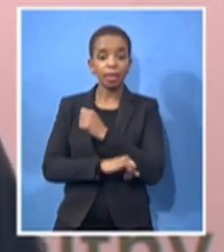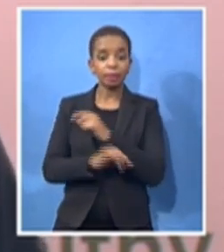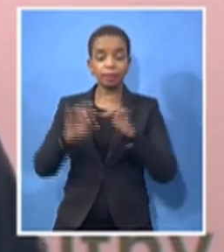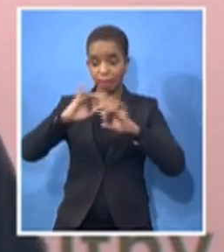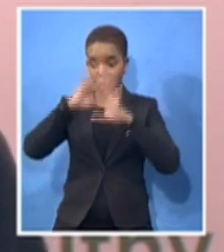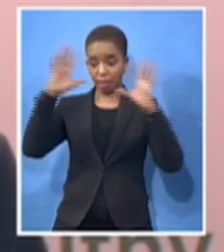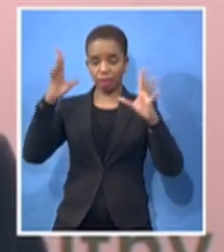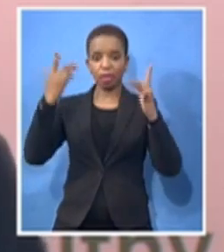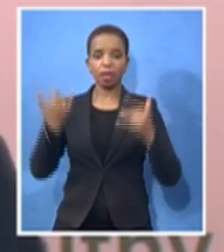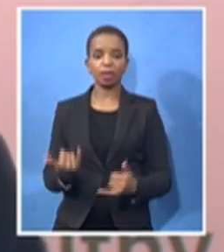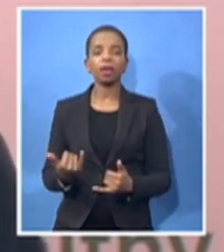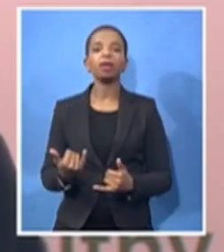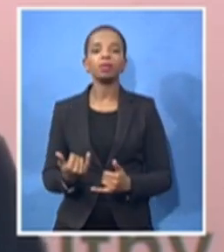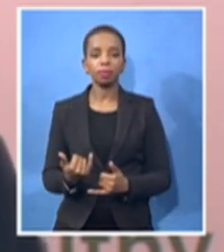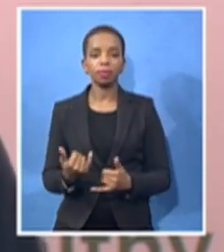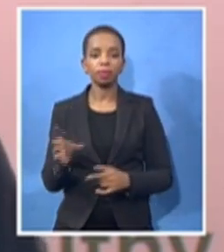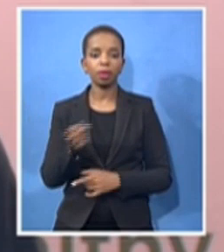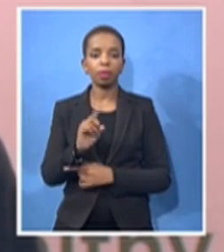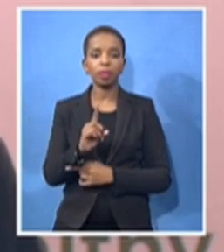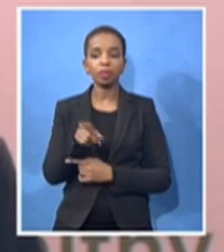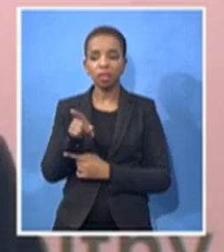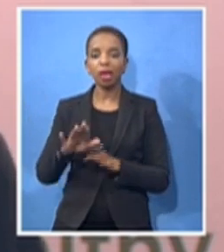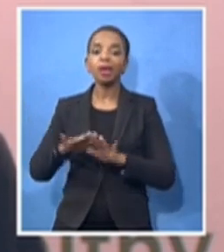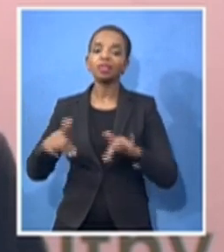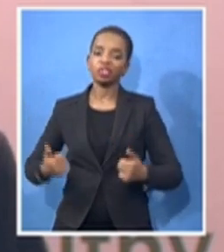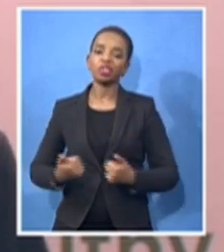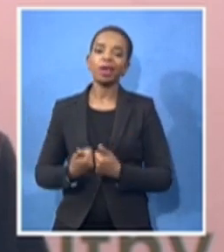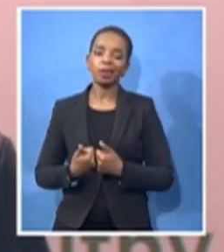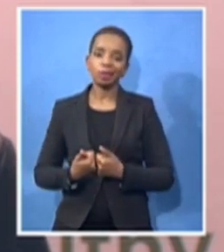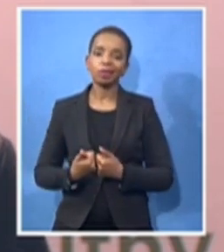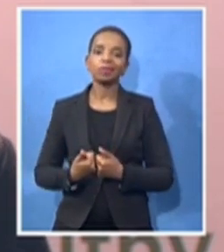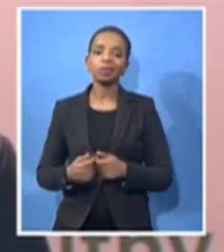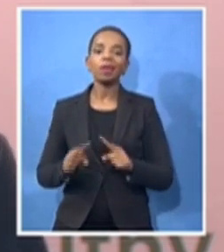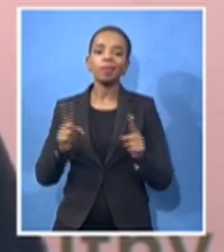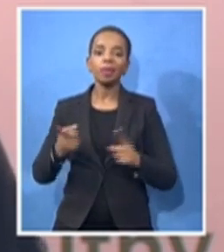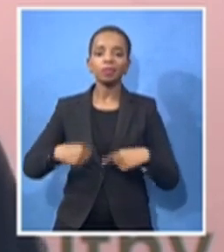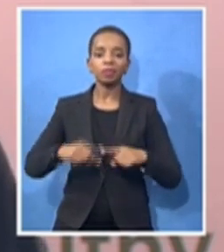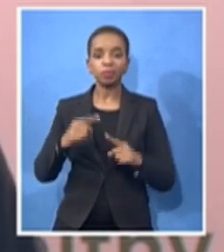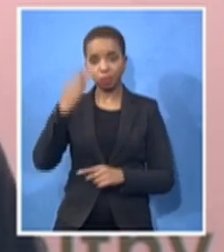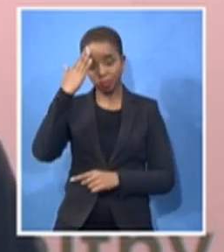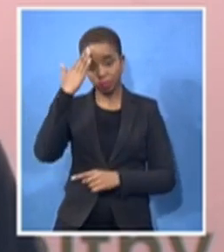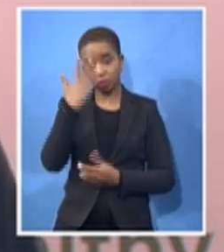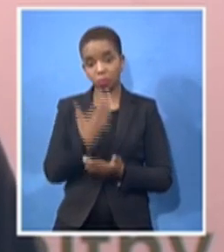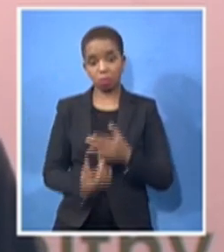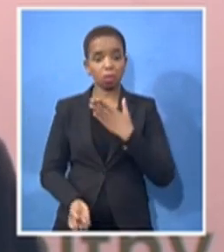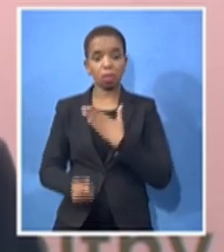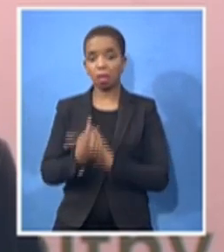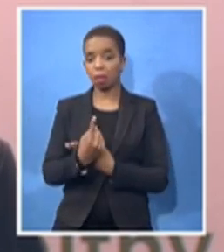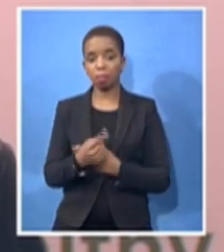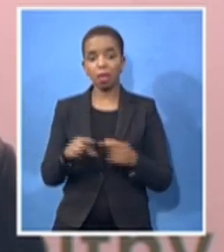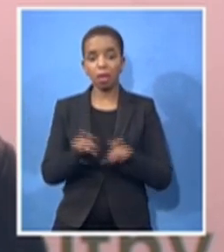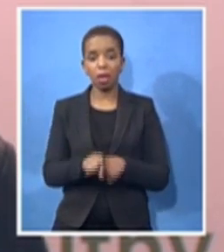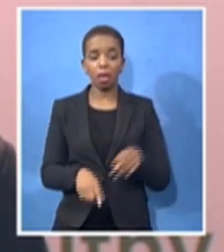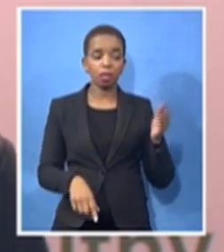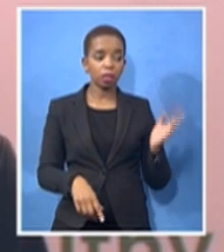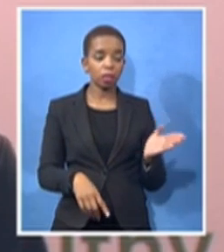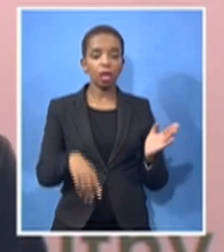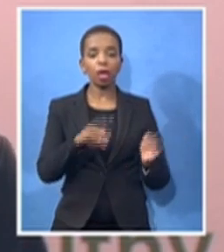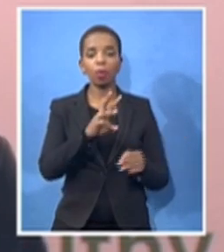know that this can happen, as we have seen in the Western Cape, other clusters, even shopping centers, becoming clusters